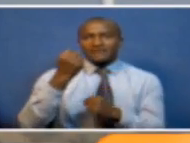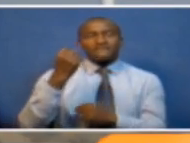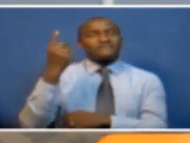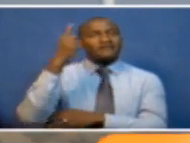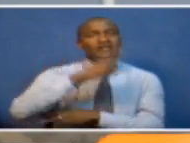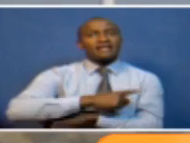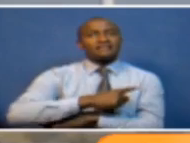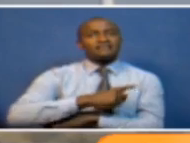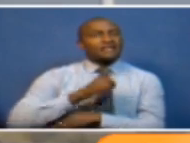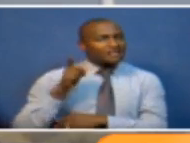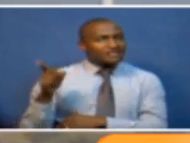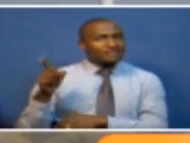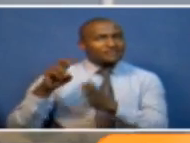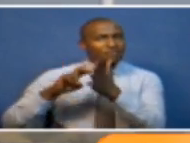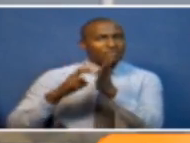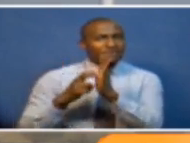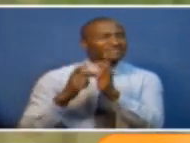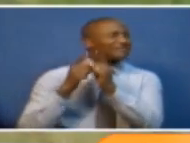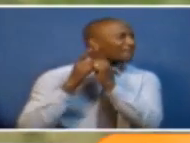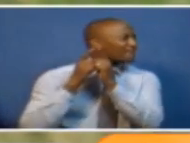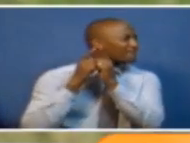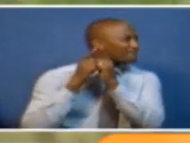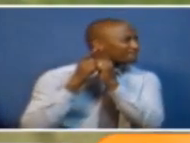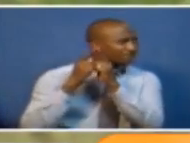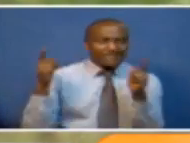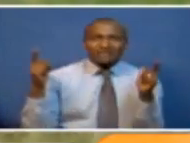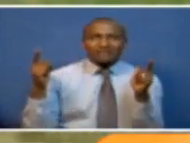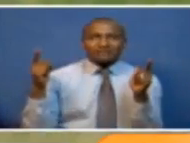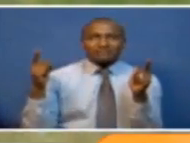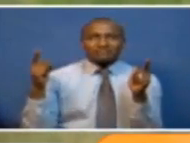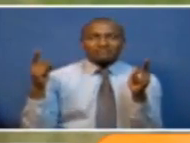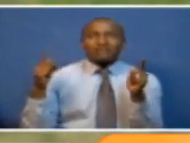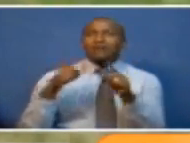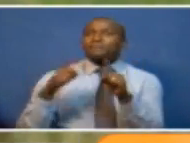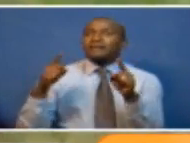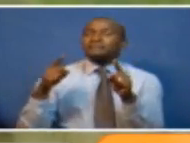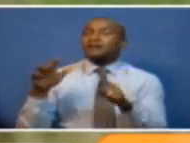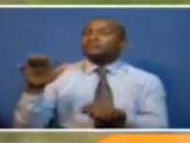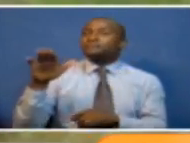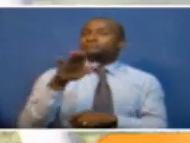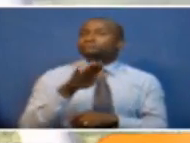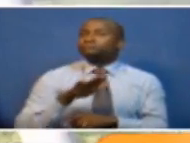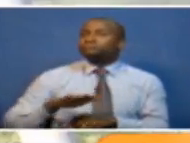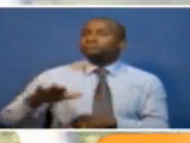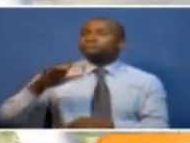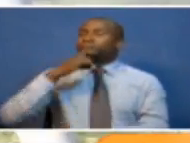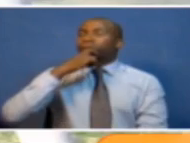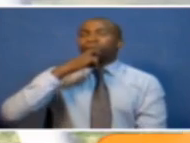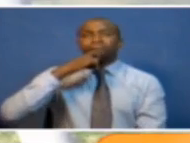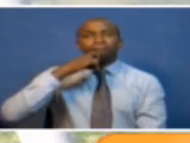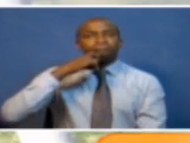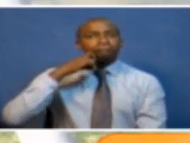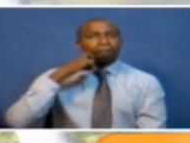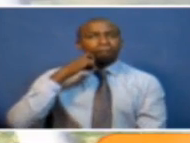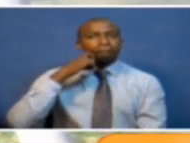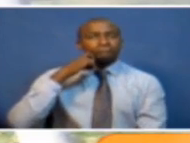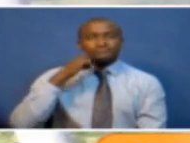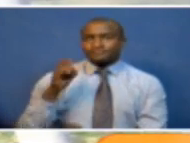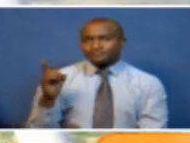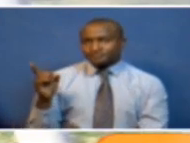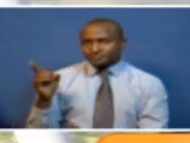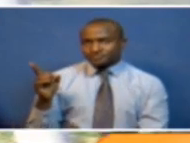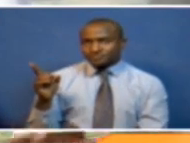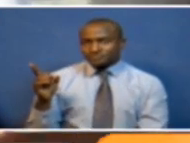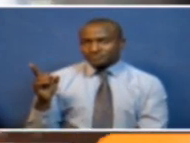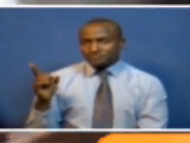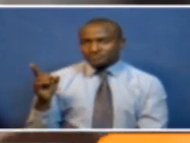and unimaginable accomplishment in the middle of nowhere in Africa. The Lake Turkana Wind Power Project was